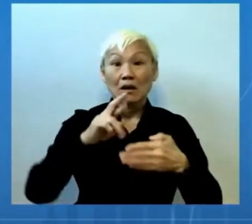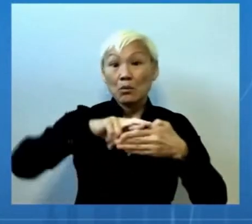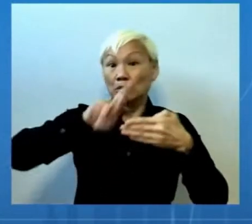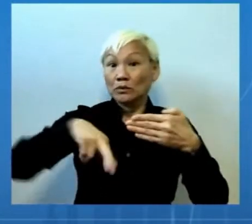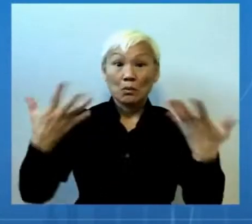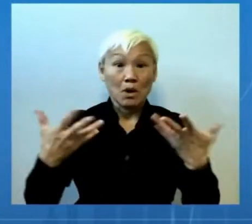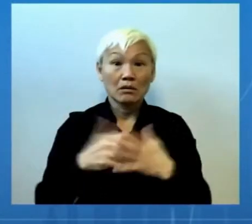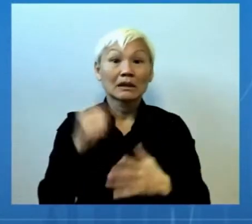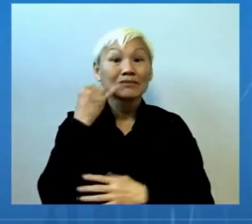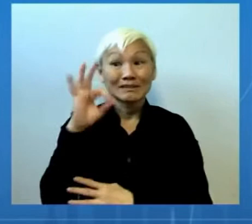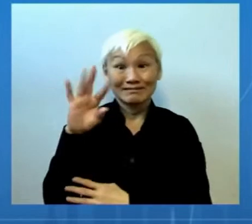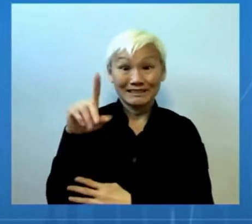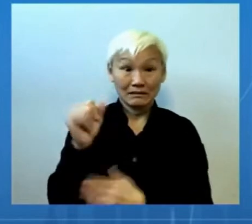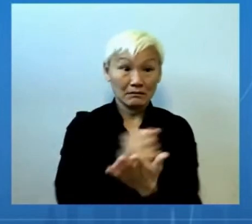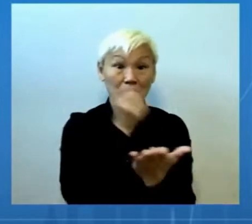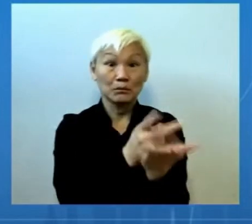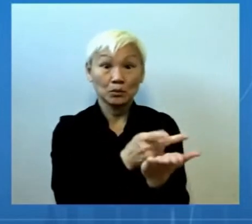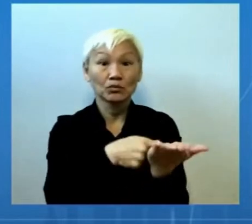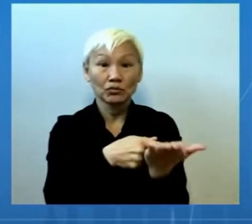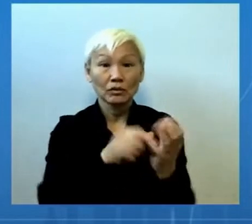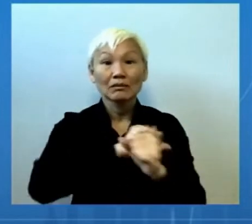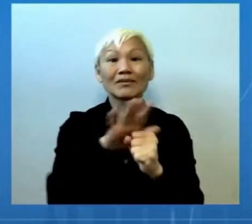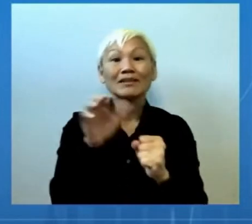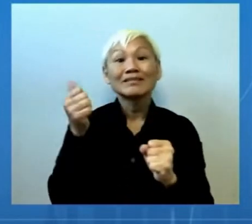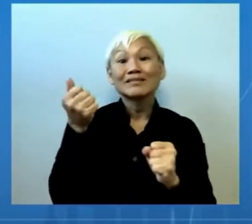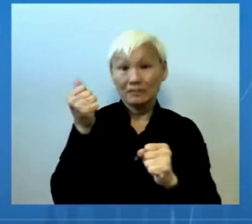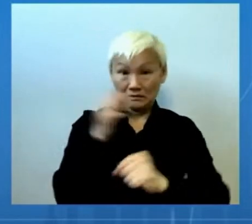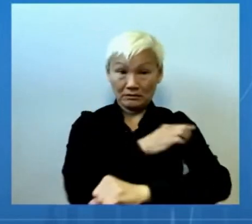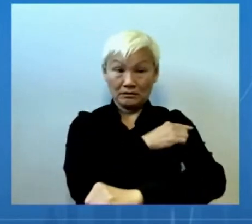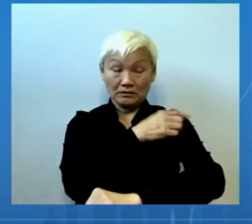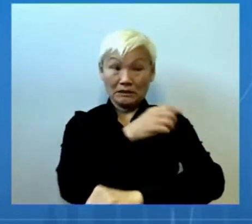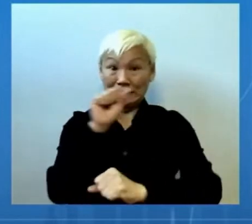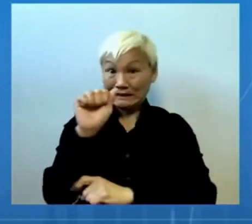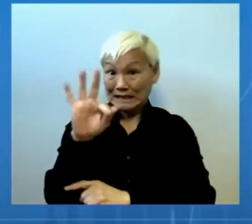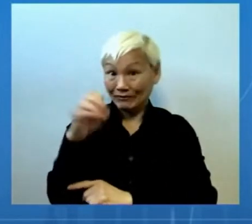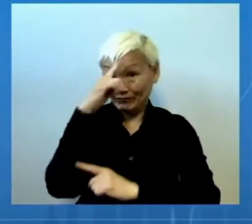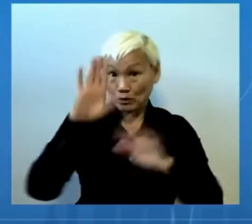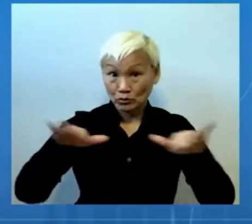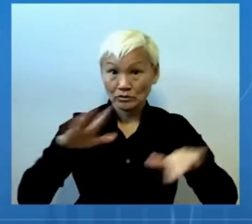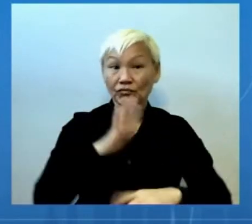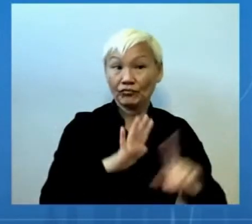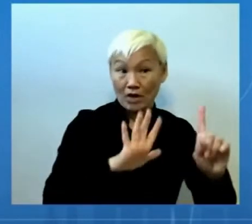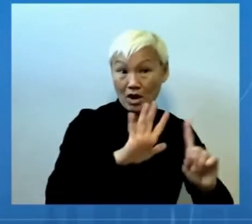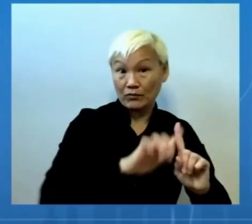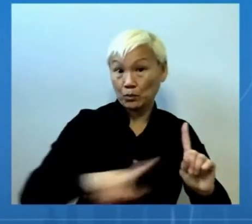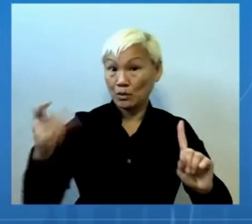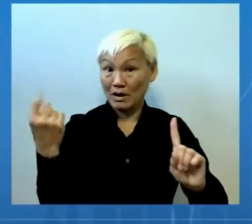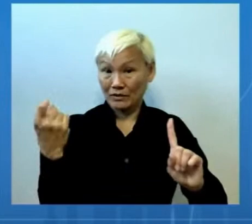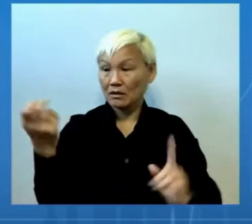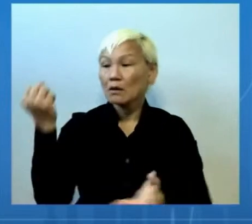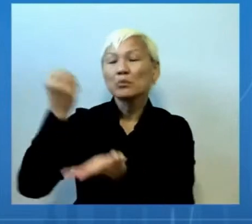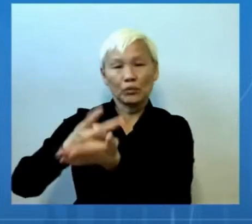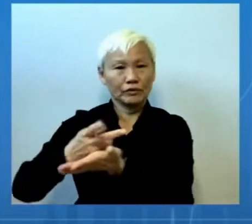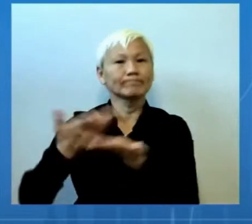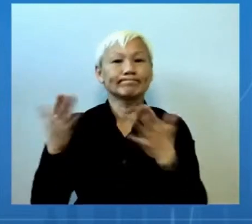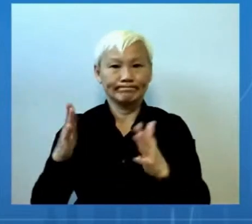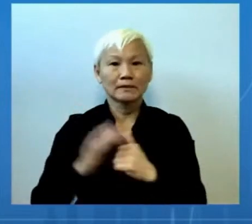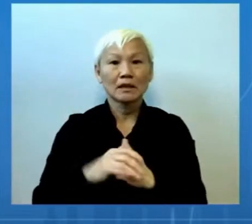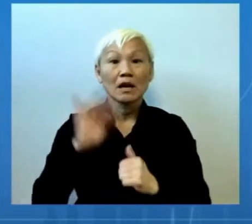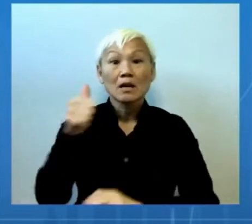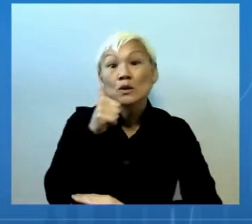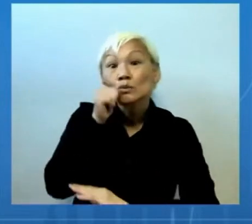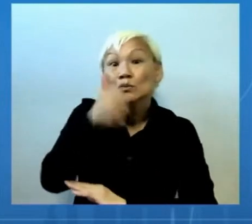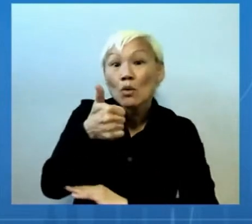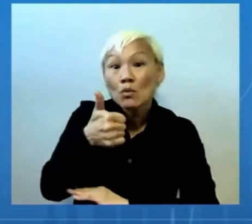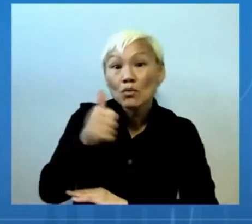the COVID-19 vaccine for children ages 5 to 11 on Friday. Tomorrow, CDC's Advisory Committee